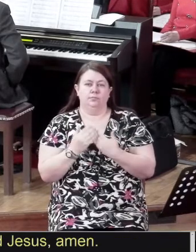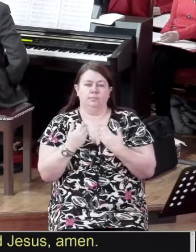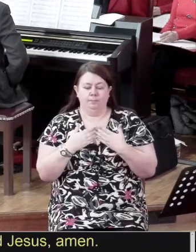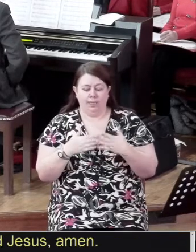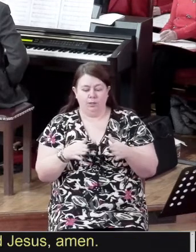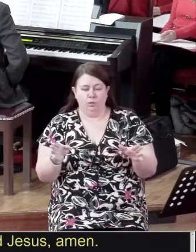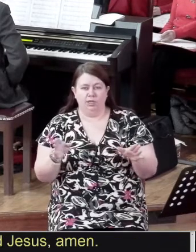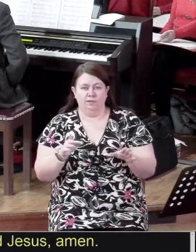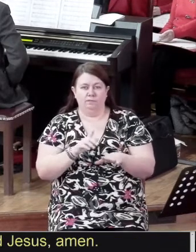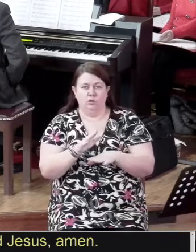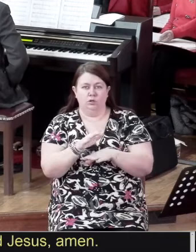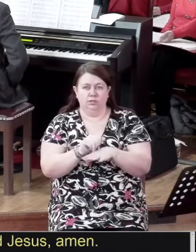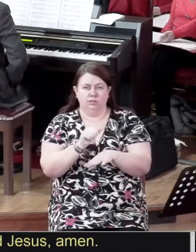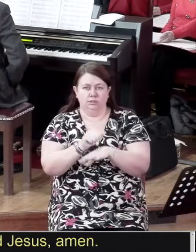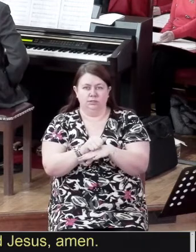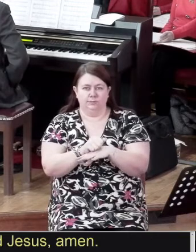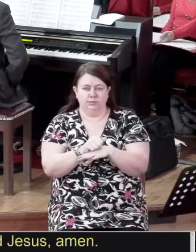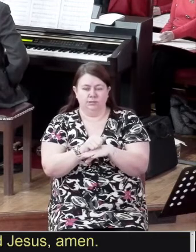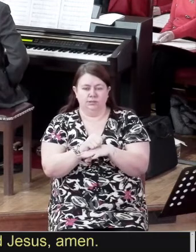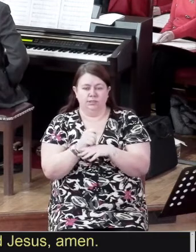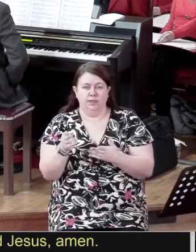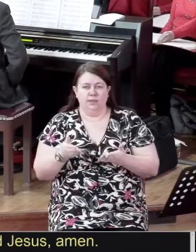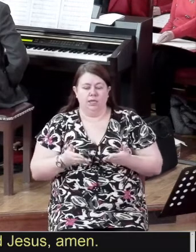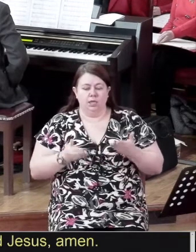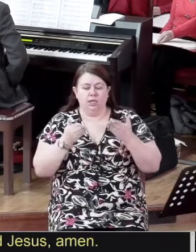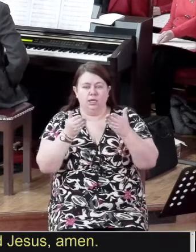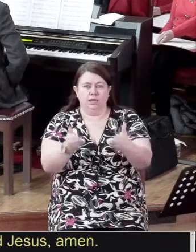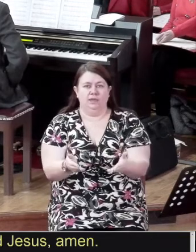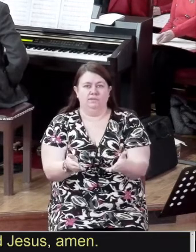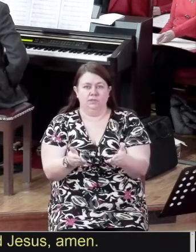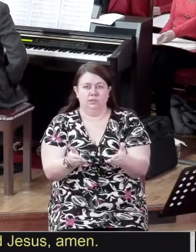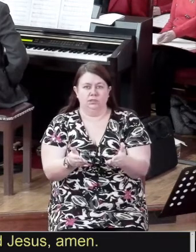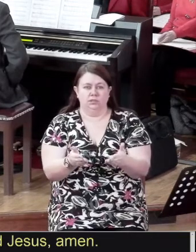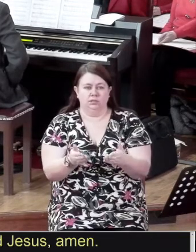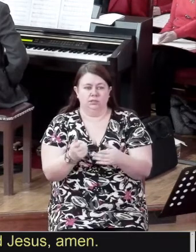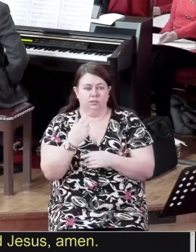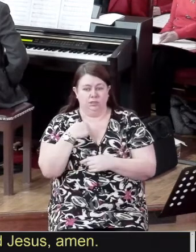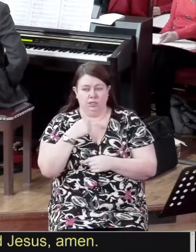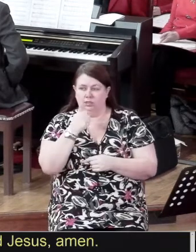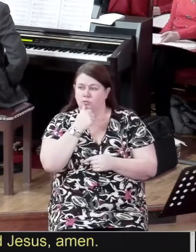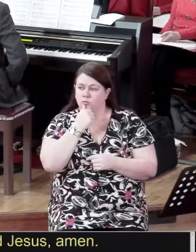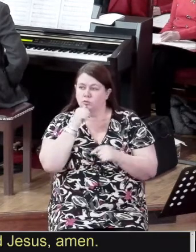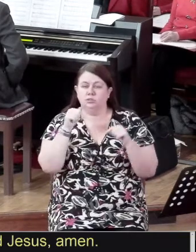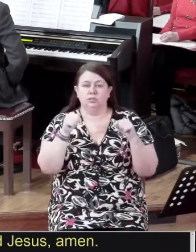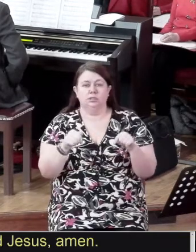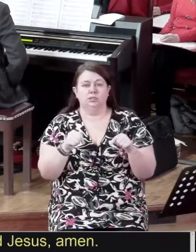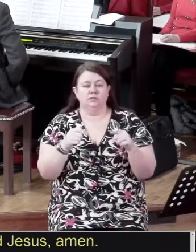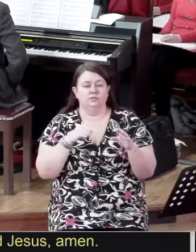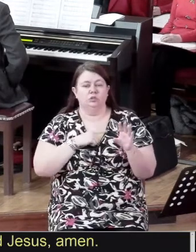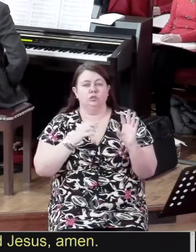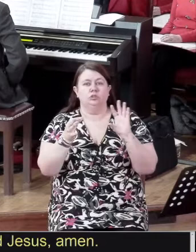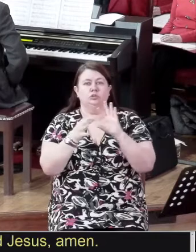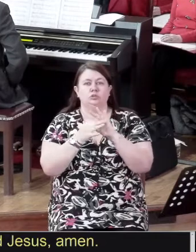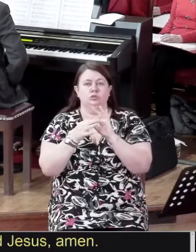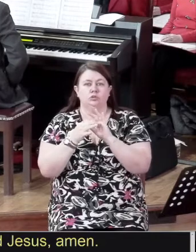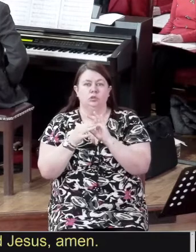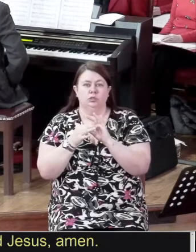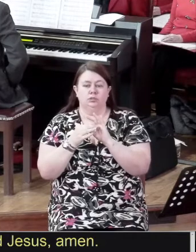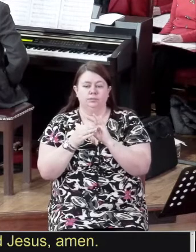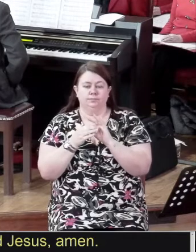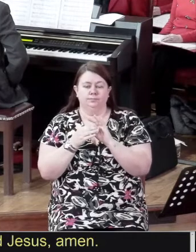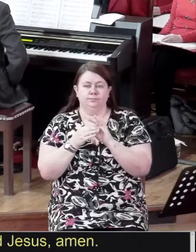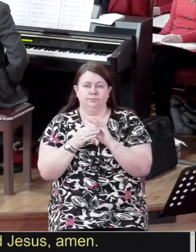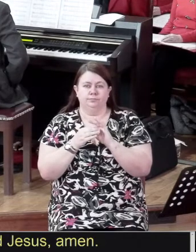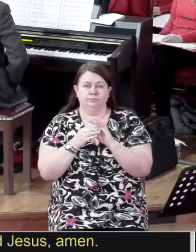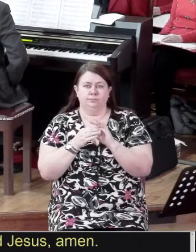Graham Kendrick. We're blessed, mightily blessed, that we're allowed and able to join together in singing this very, very special presentation.